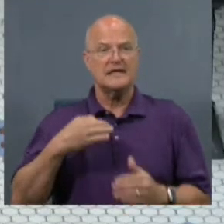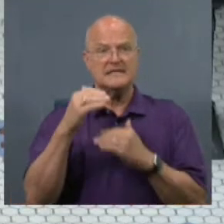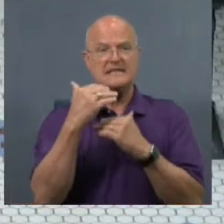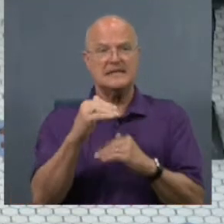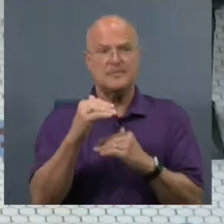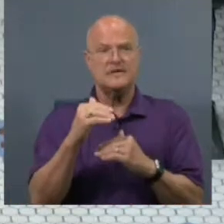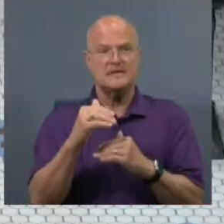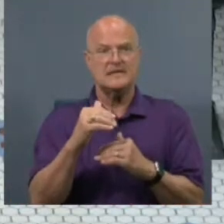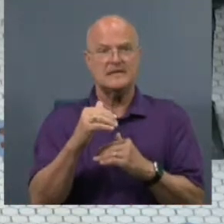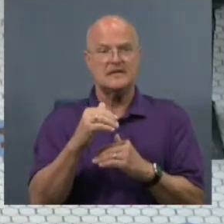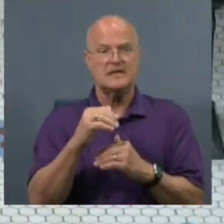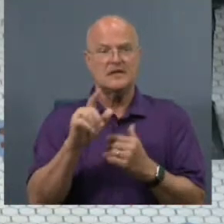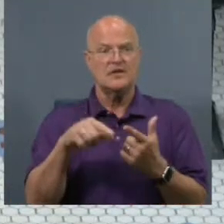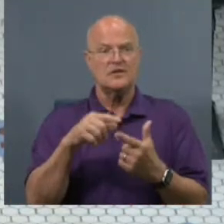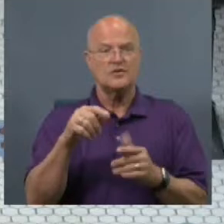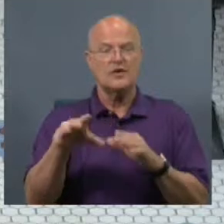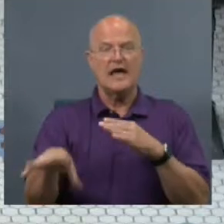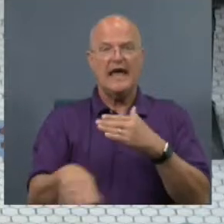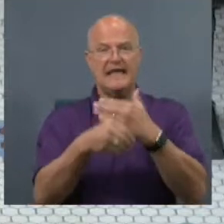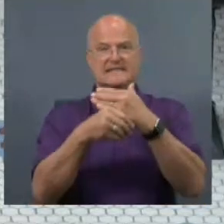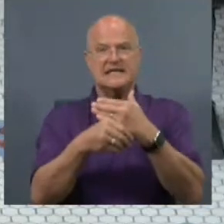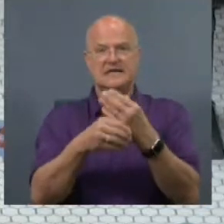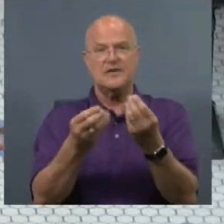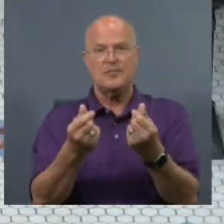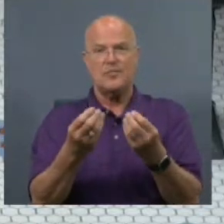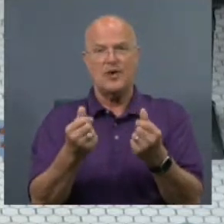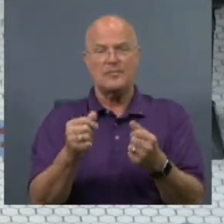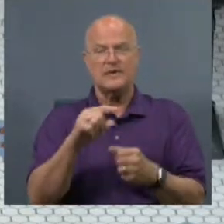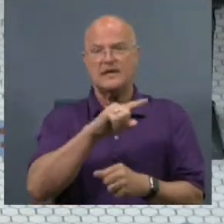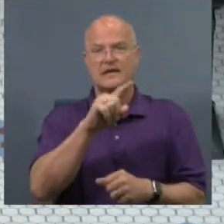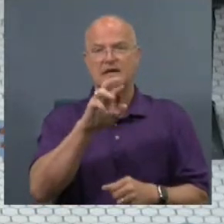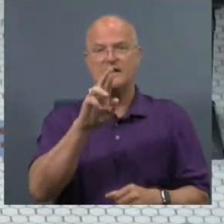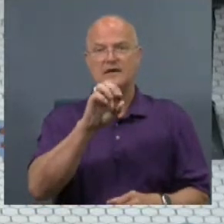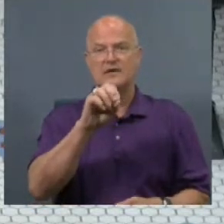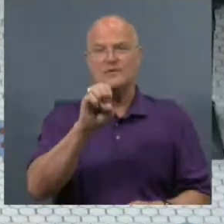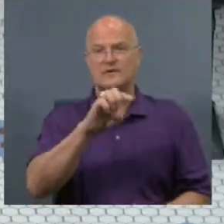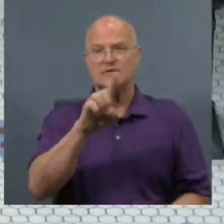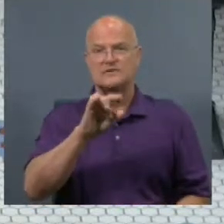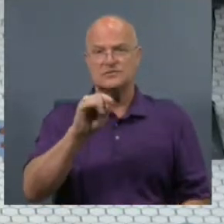limited strictly to annexation of the property and rezoning.